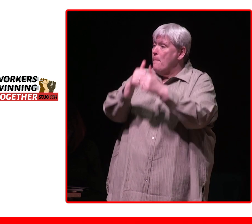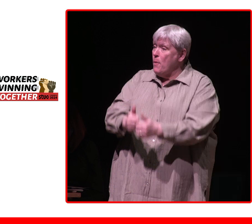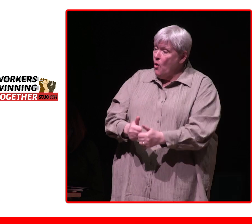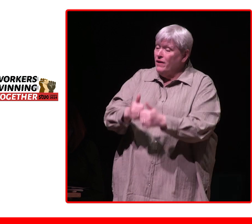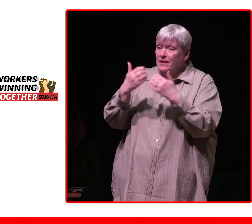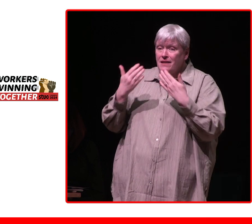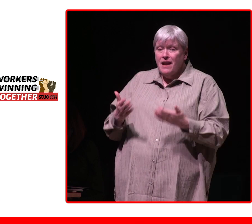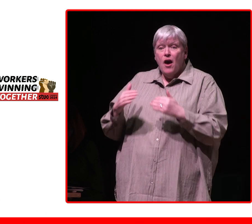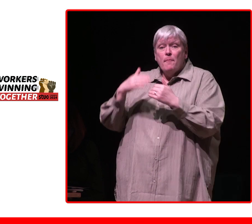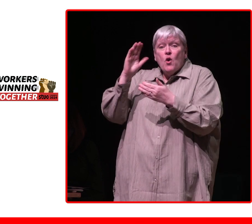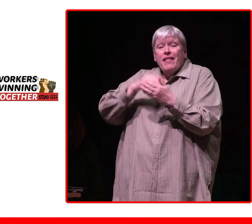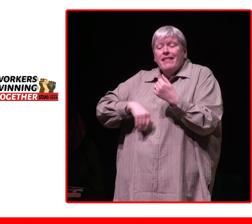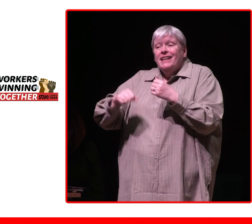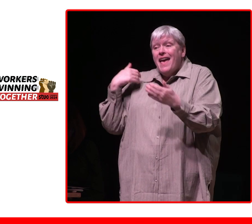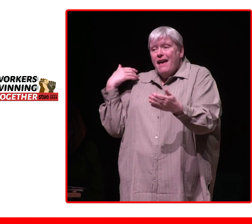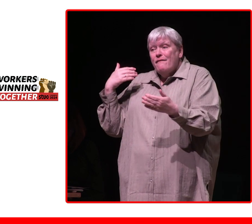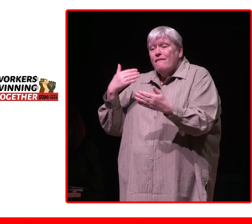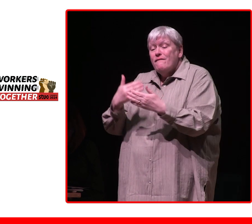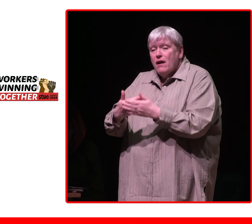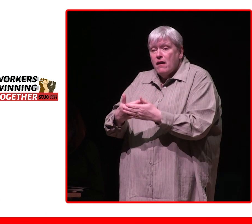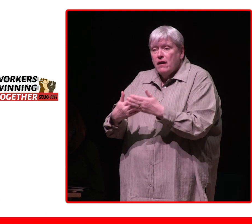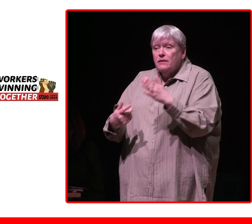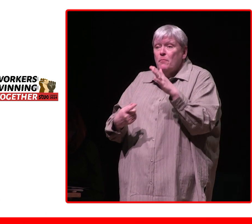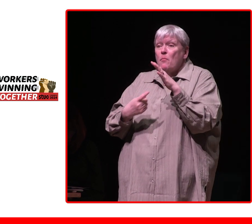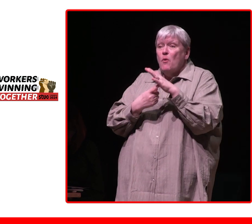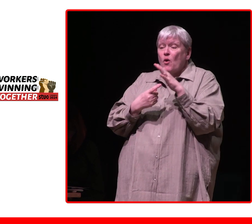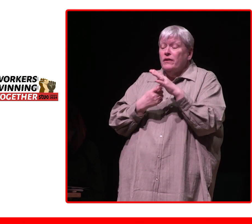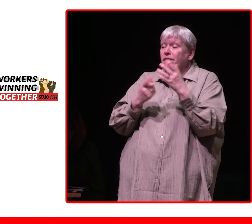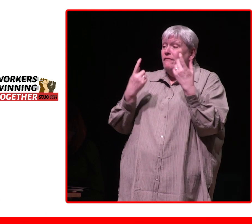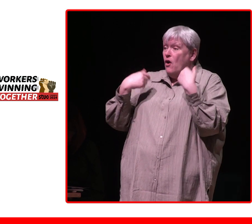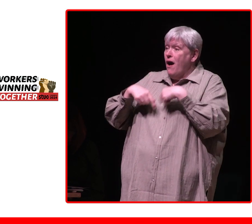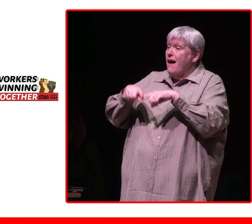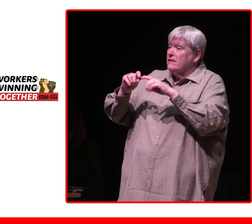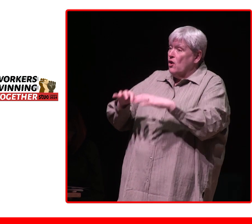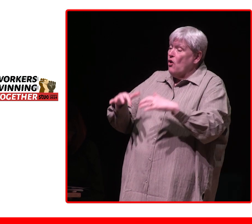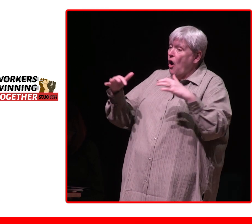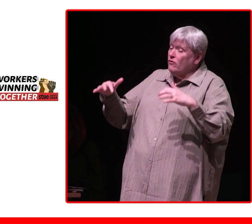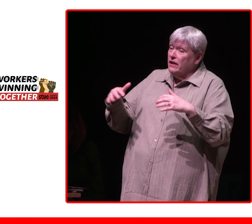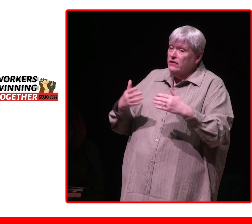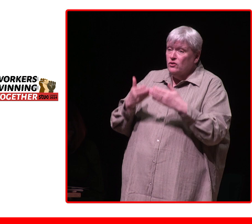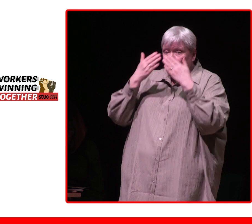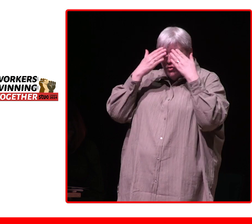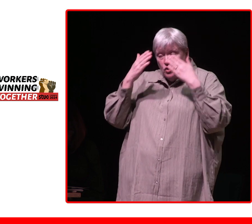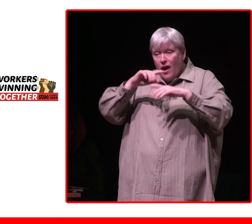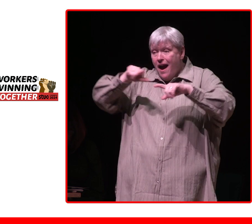it matters for this Congress to highlight our movement's